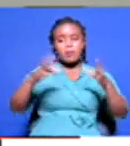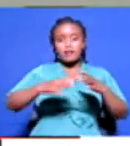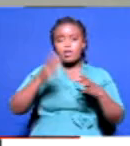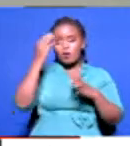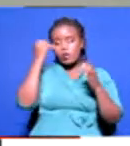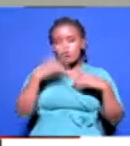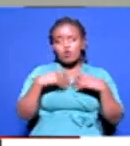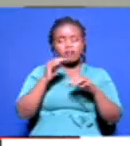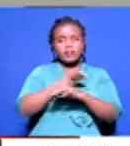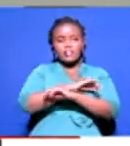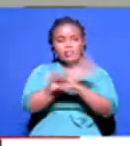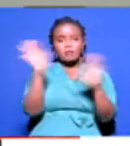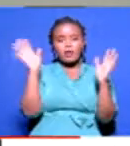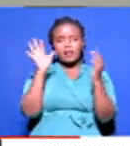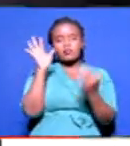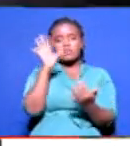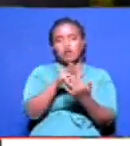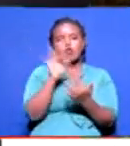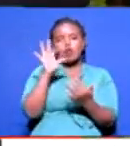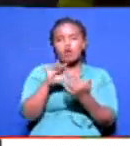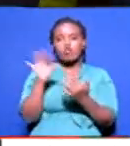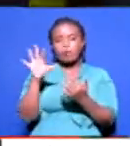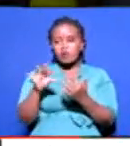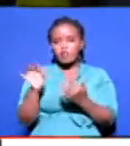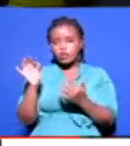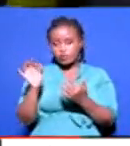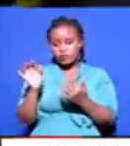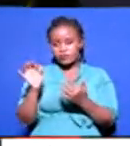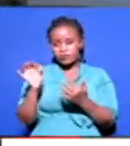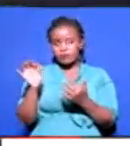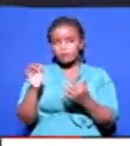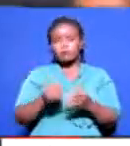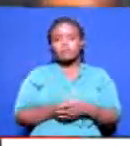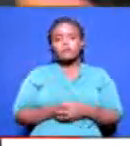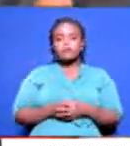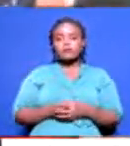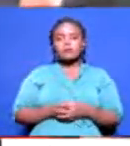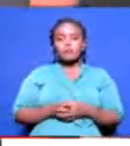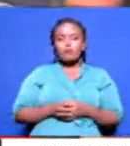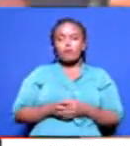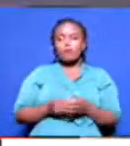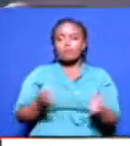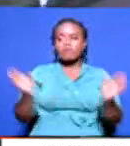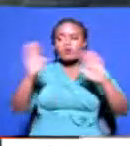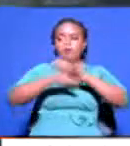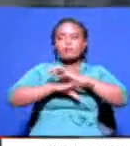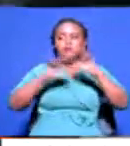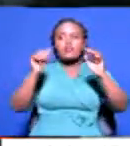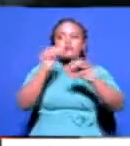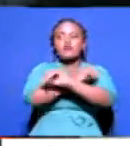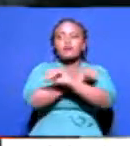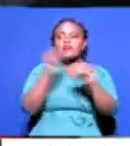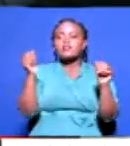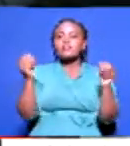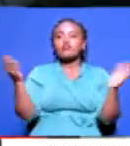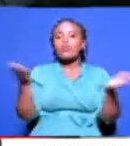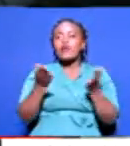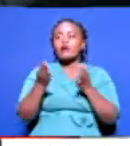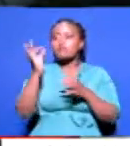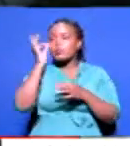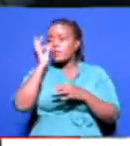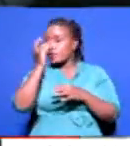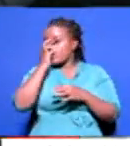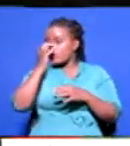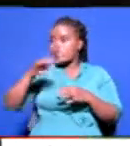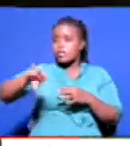more with John Jacob Curia. The deputy president was in Nyeri County to condole the family of Kikuyu MP